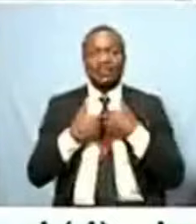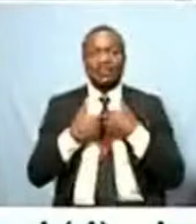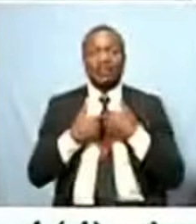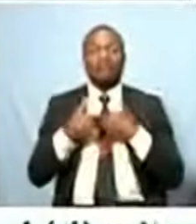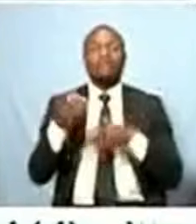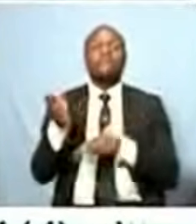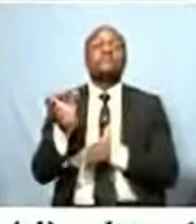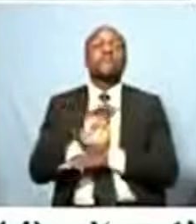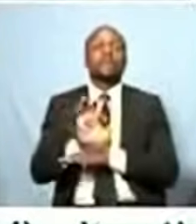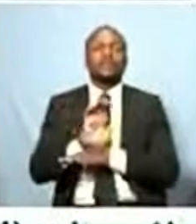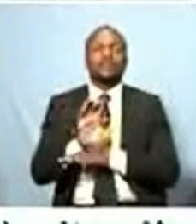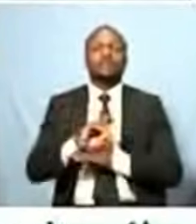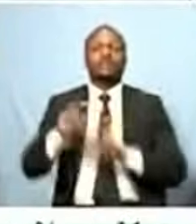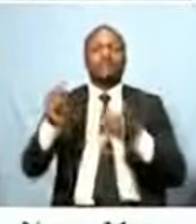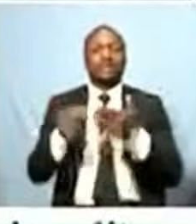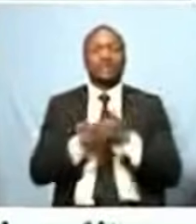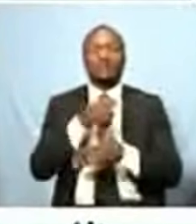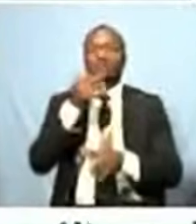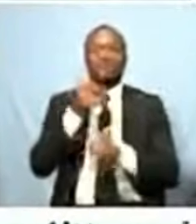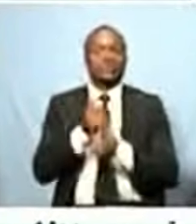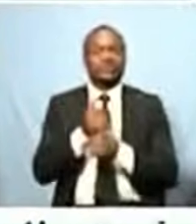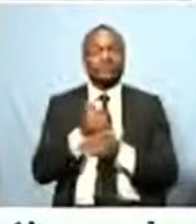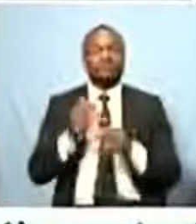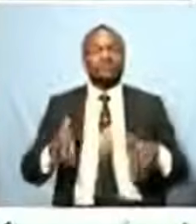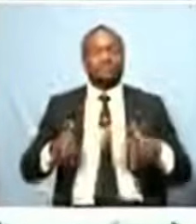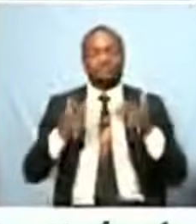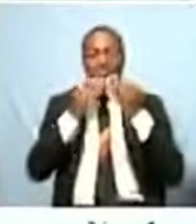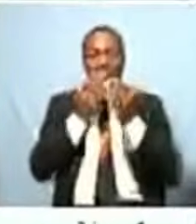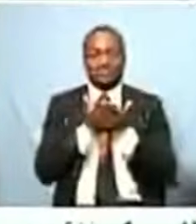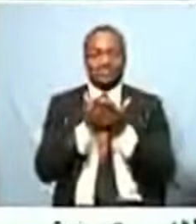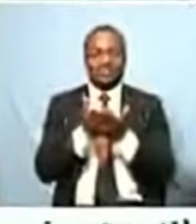and a Happy New Year. I submit, Madam Speaker.